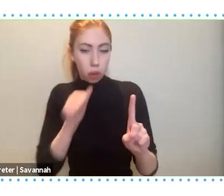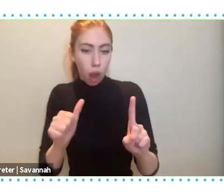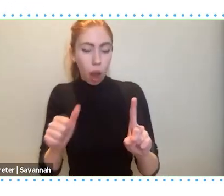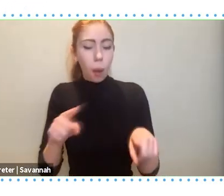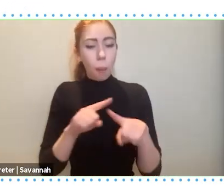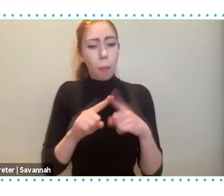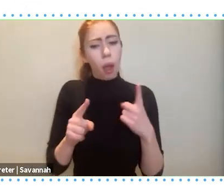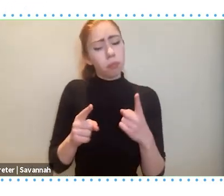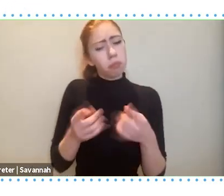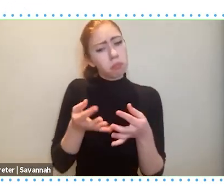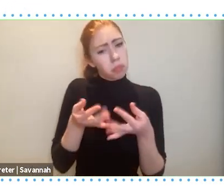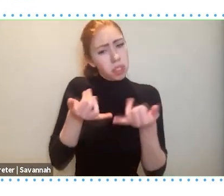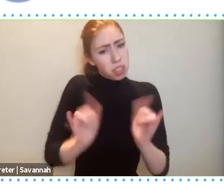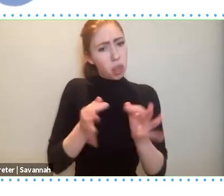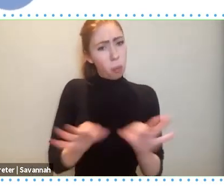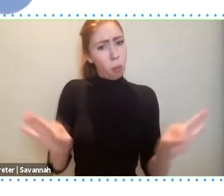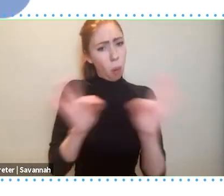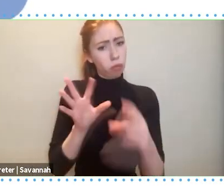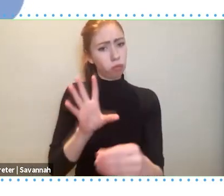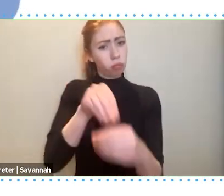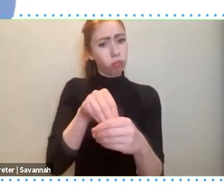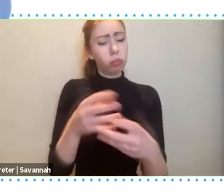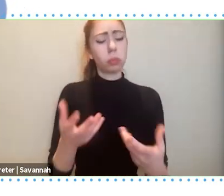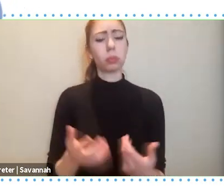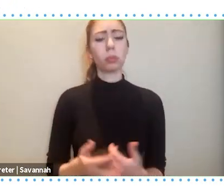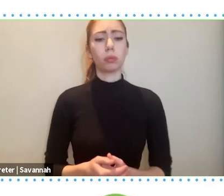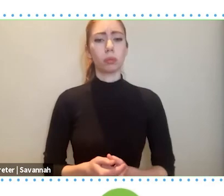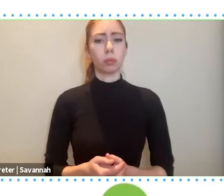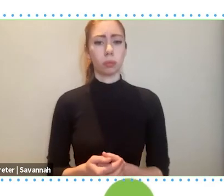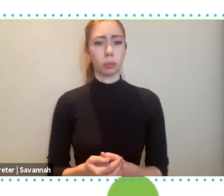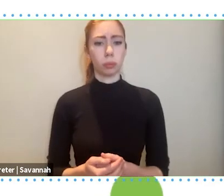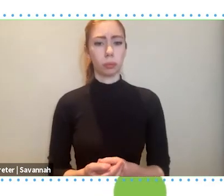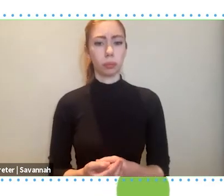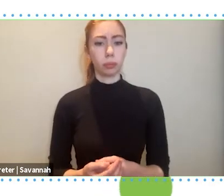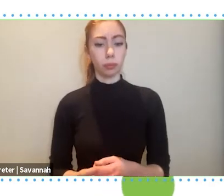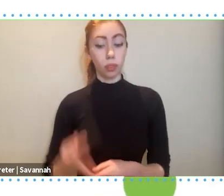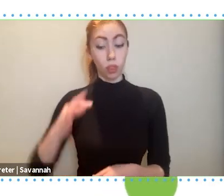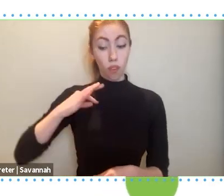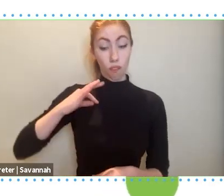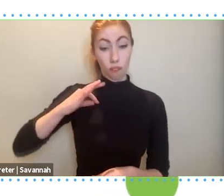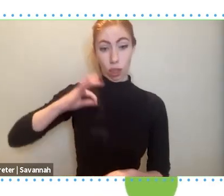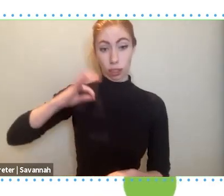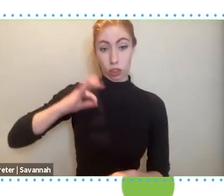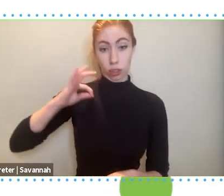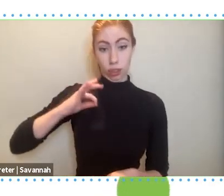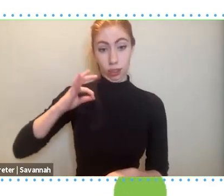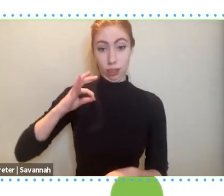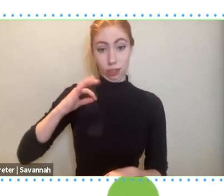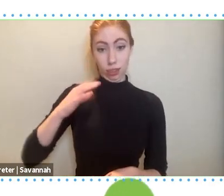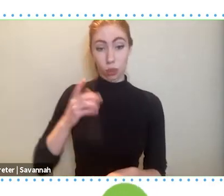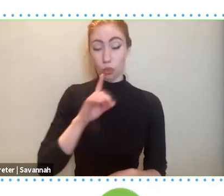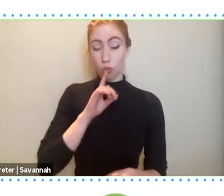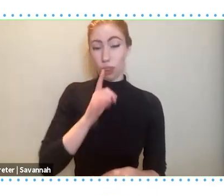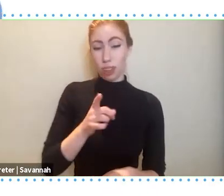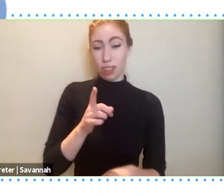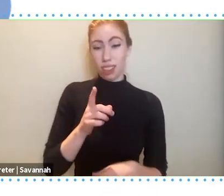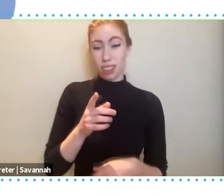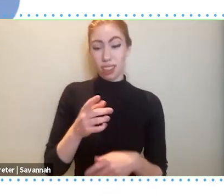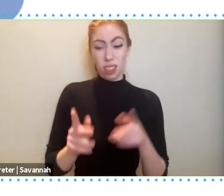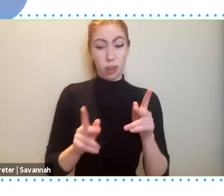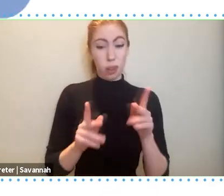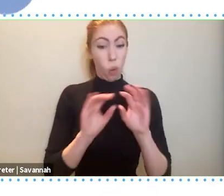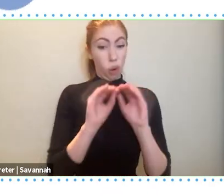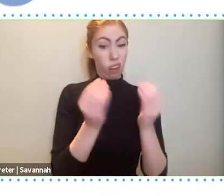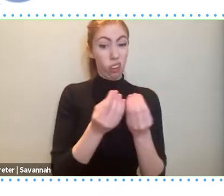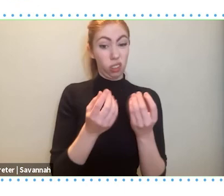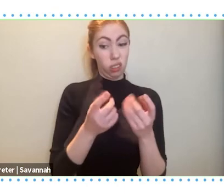volunteerism as potentially, in some instances, a form of labor exploitation. And so this was raised by a few respondents. And so we